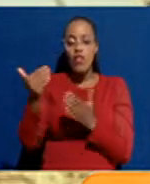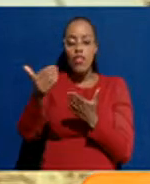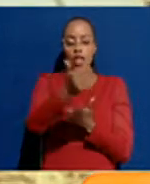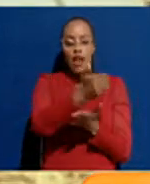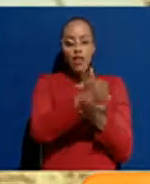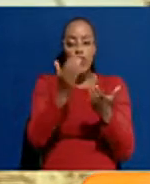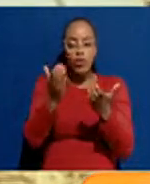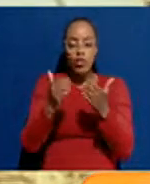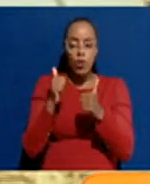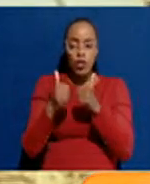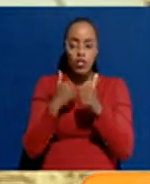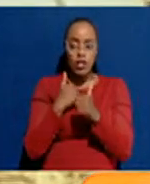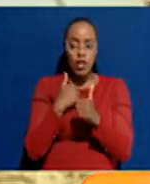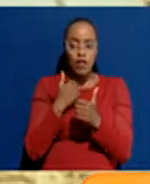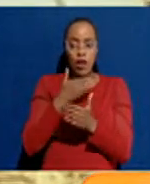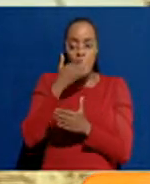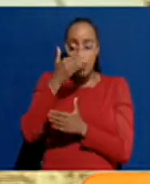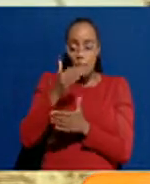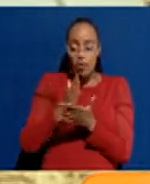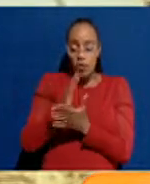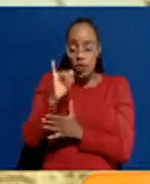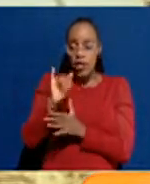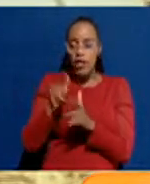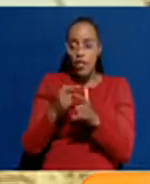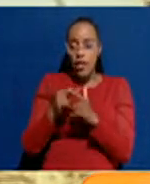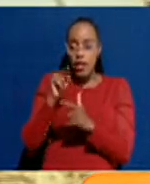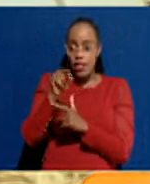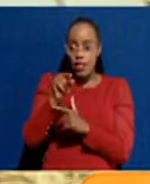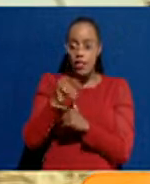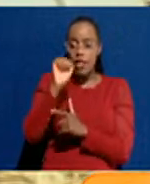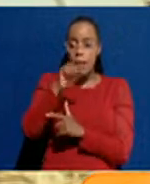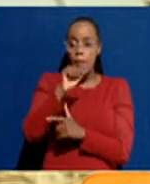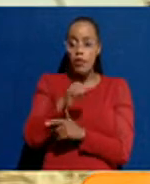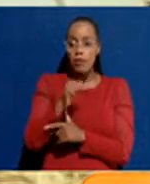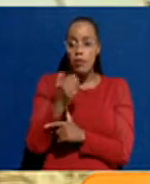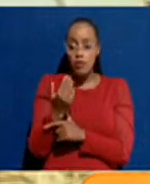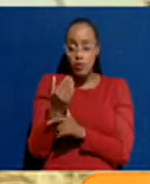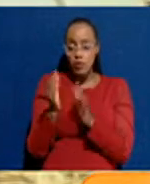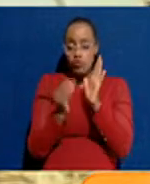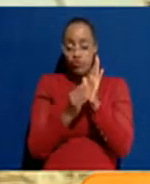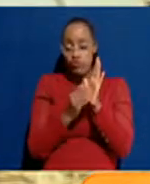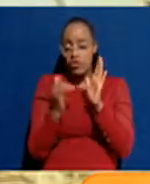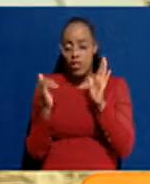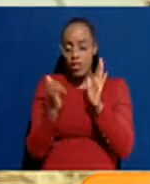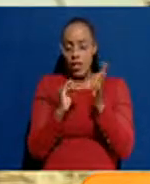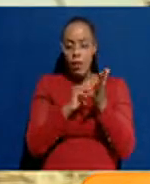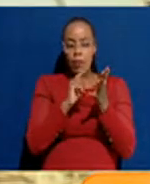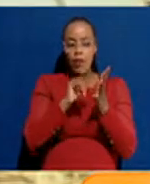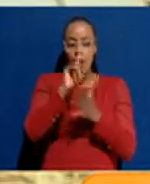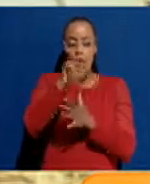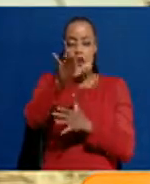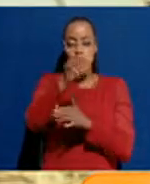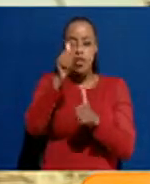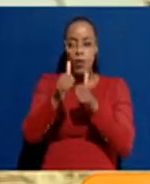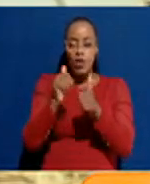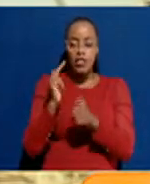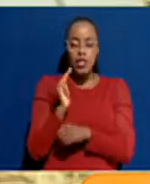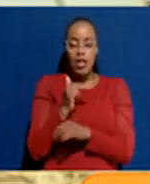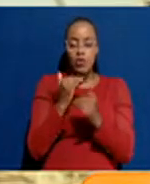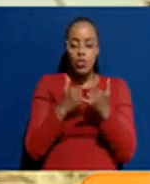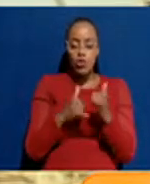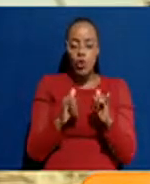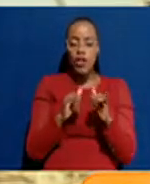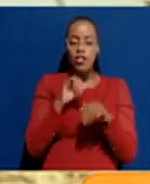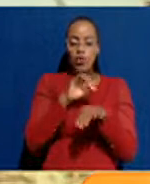requirements that would have otherwise been answered by 10. And that would mean actually you can save possibly 30%. So that is one of the areas where we are trying to spur